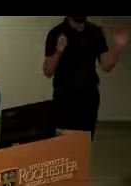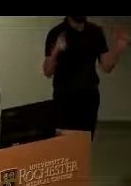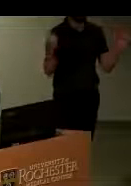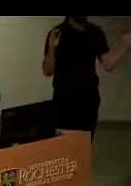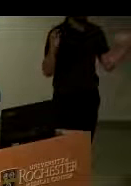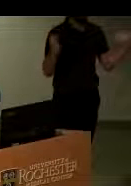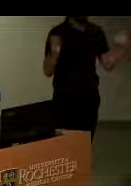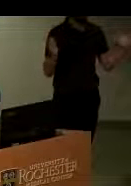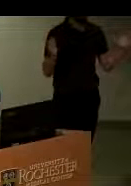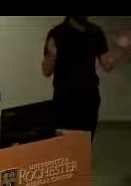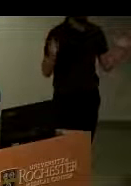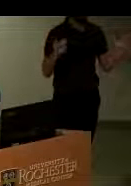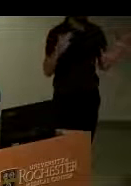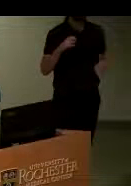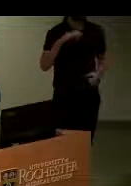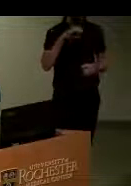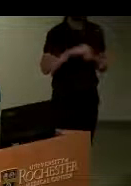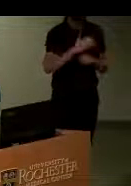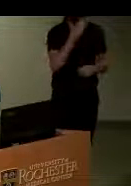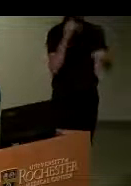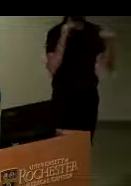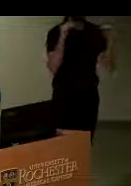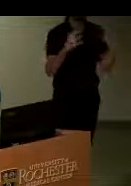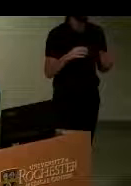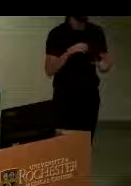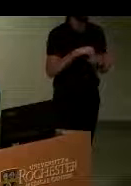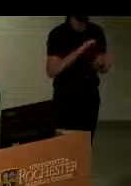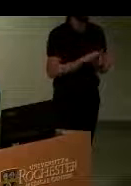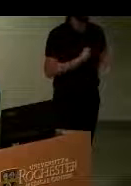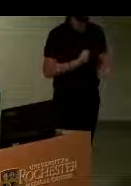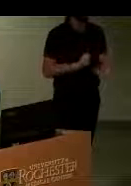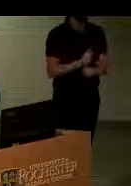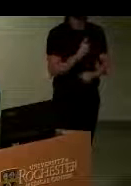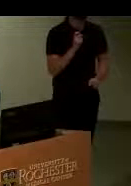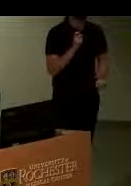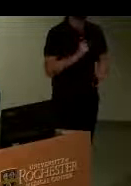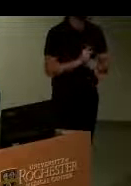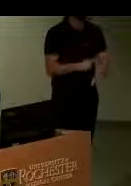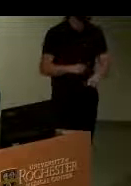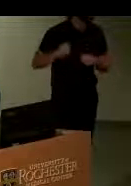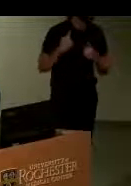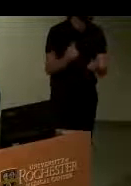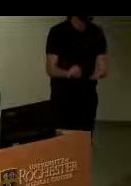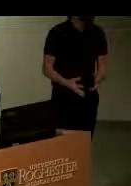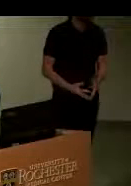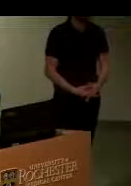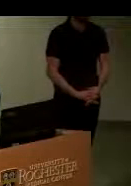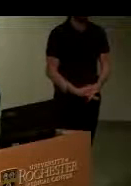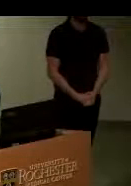slides. He has been voted the best teacher in the school every year the school has existed.